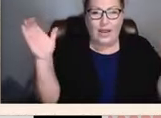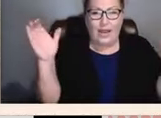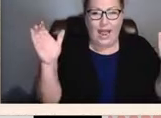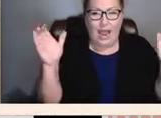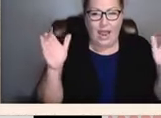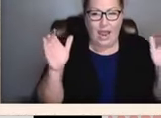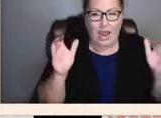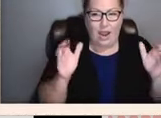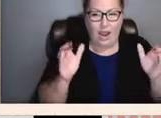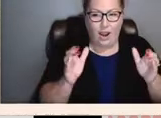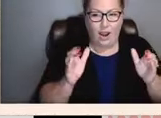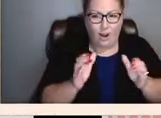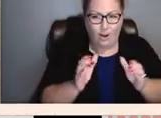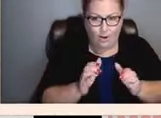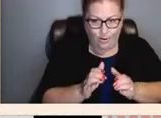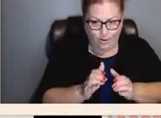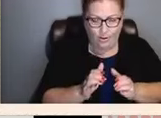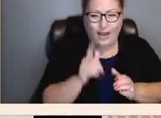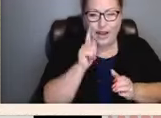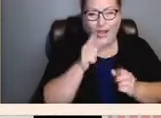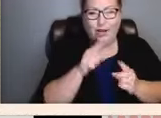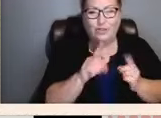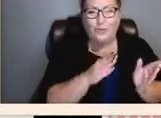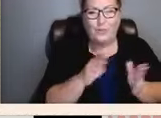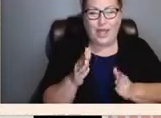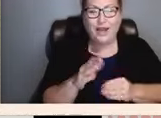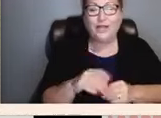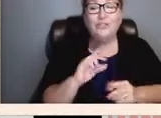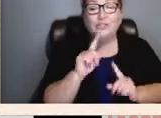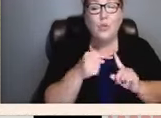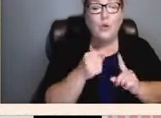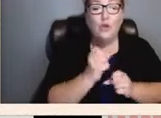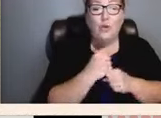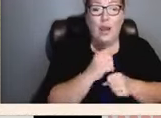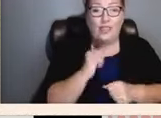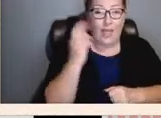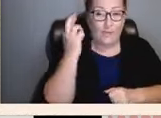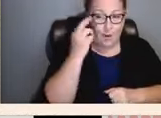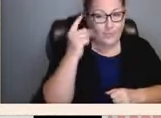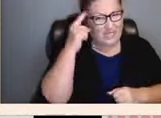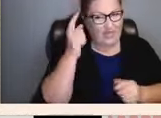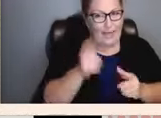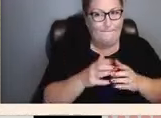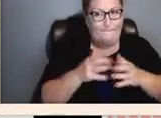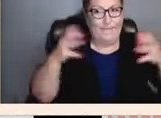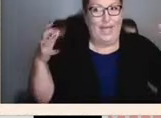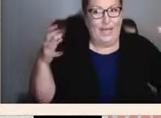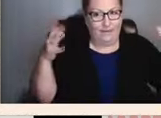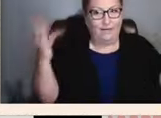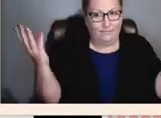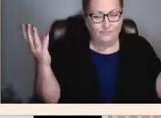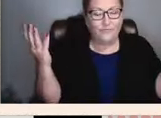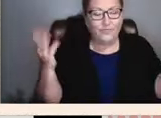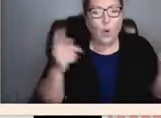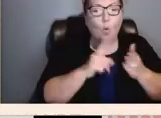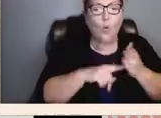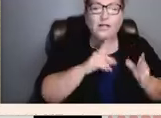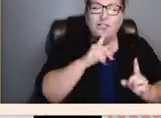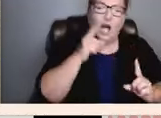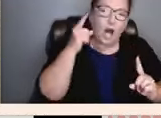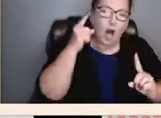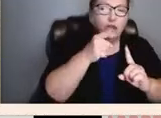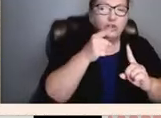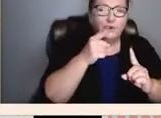into your plan. So when you're creating this purpose, think big. What is the ultimate end result you